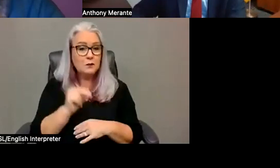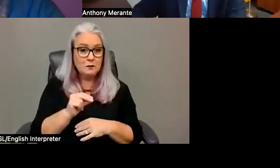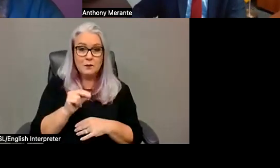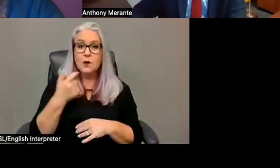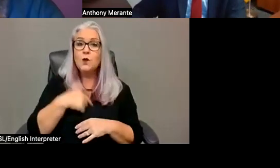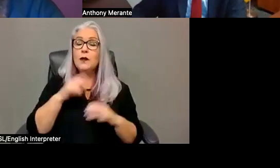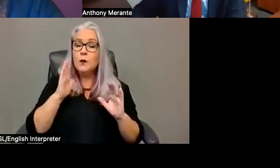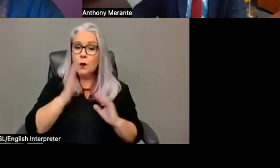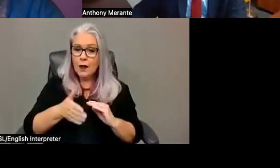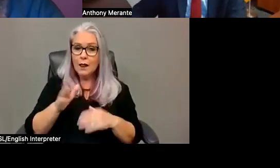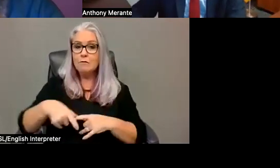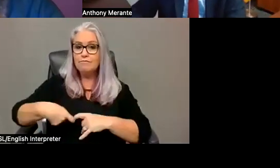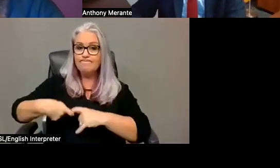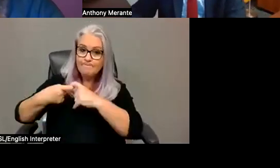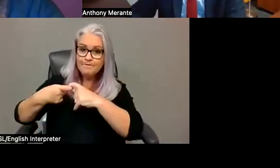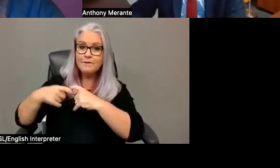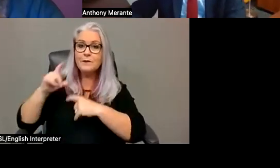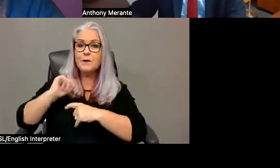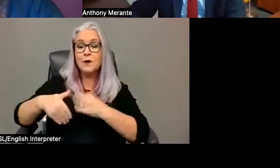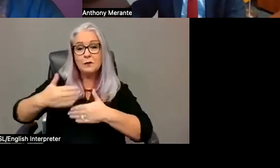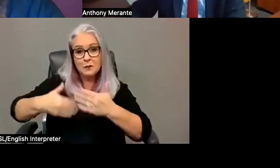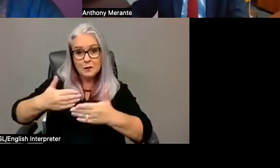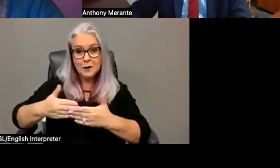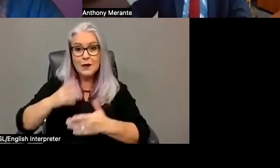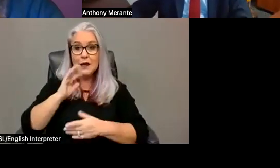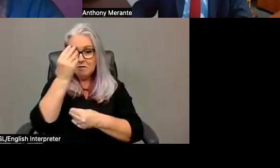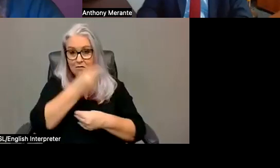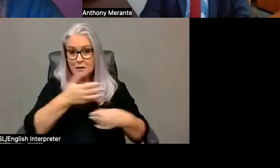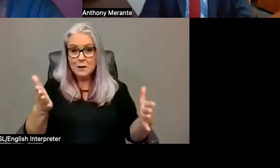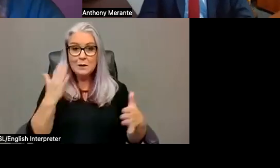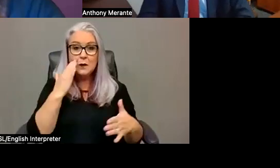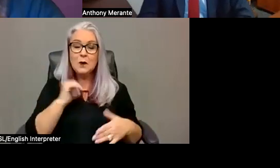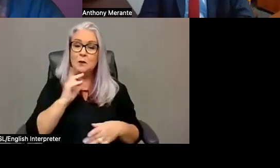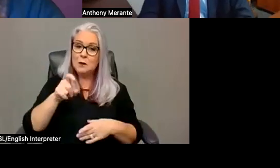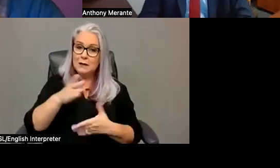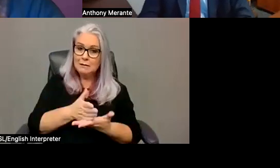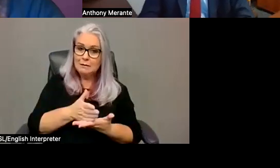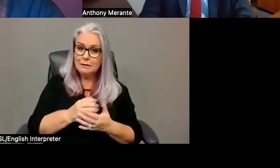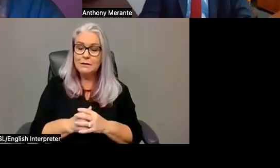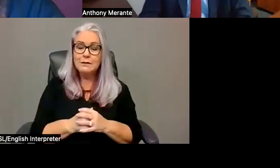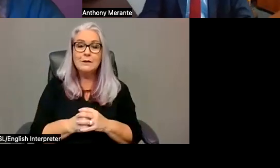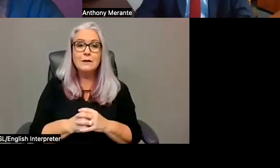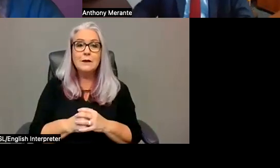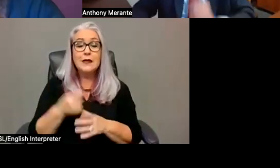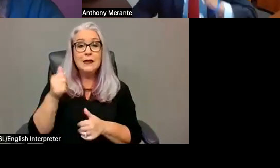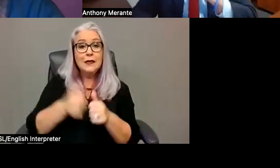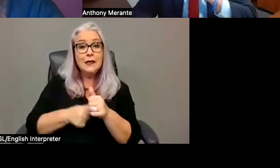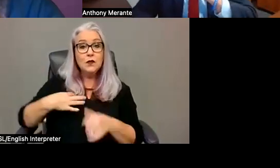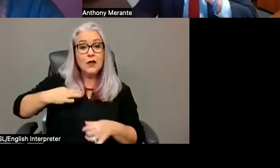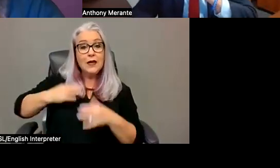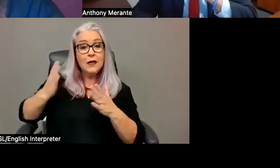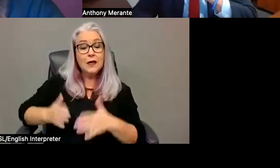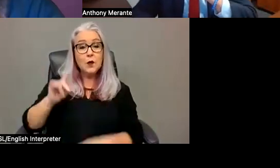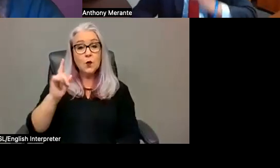the proceedings to enforce the ground rules and format. Each candidate has up to 1 minute for their